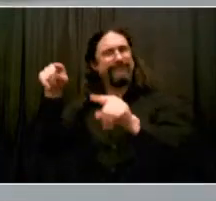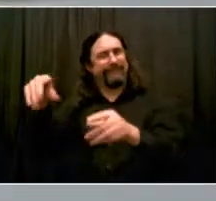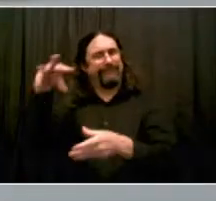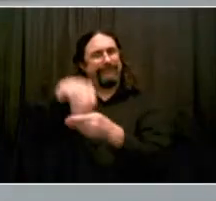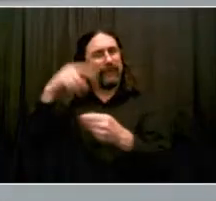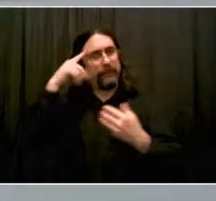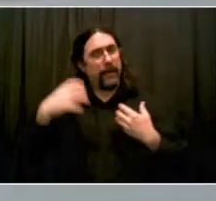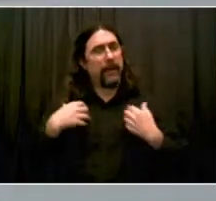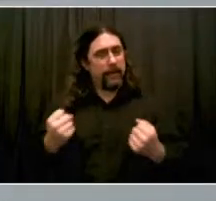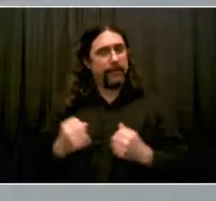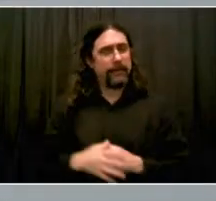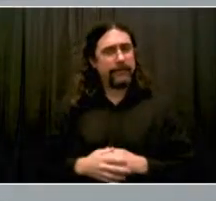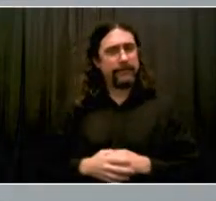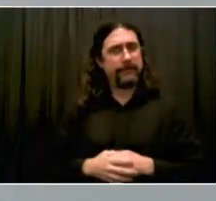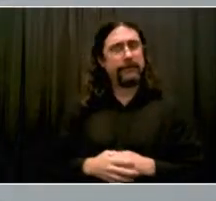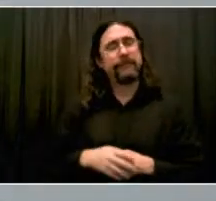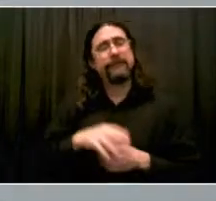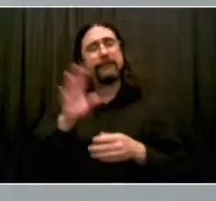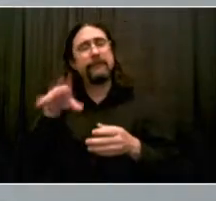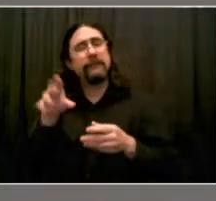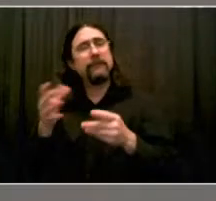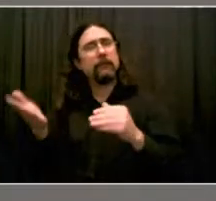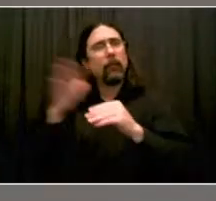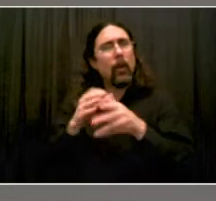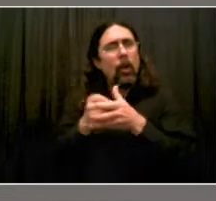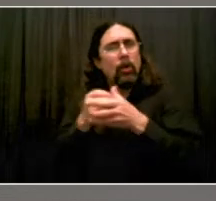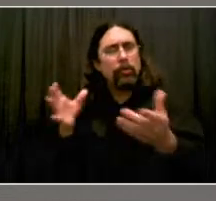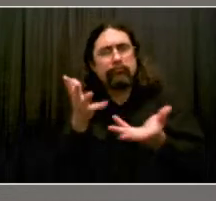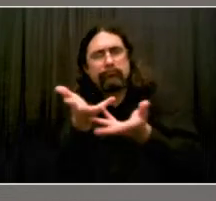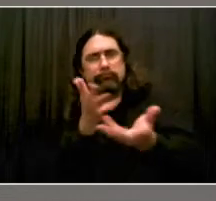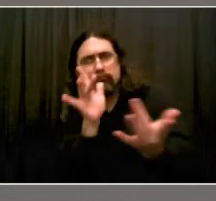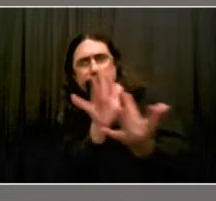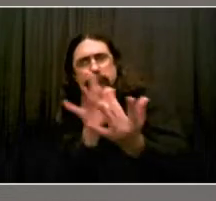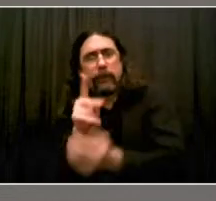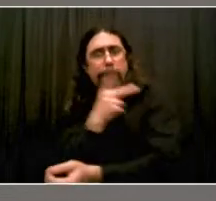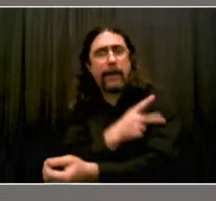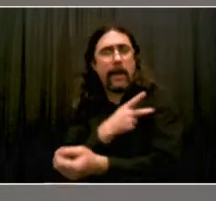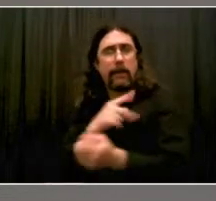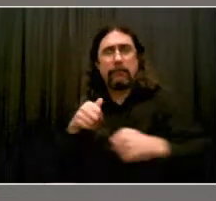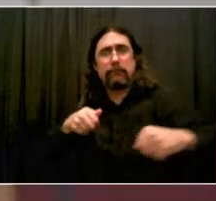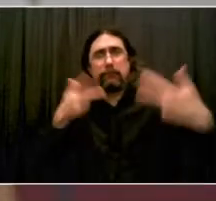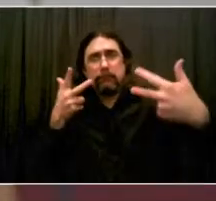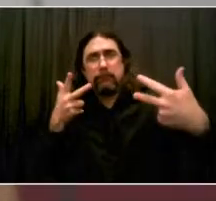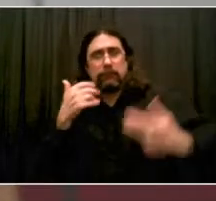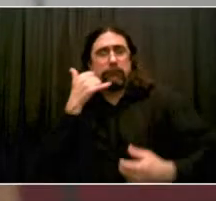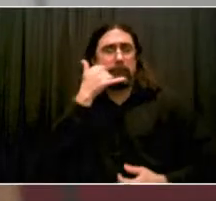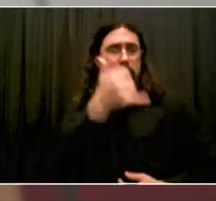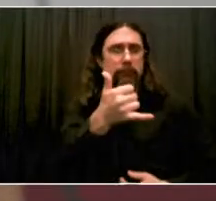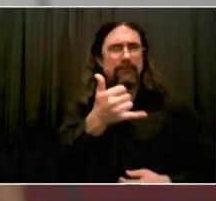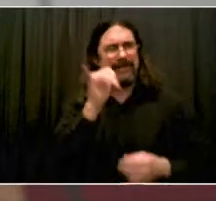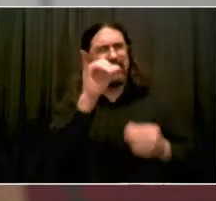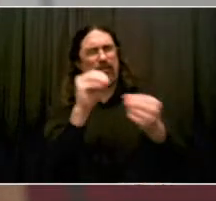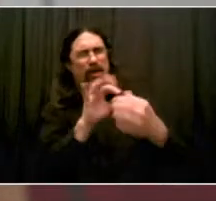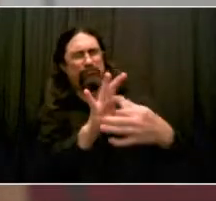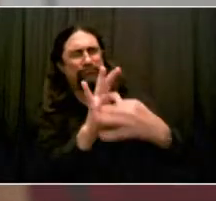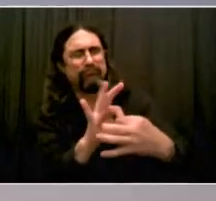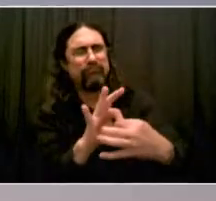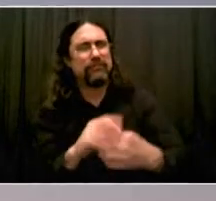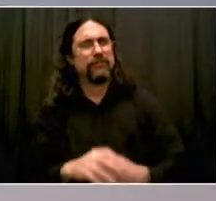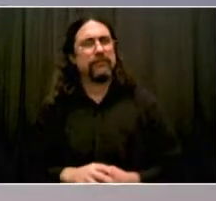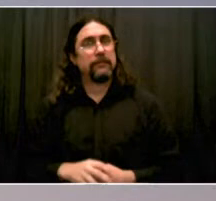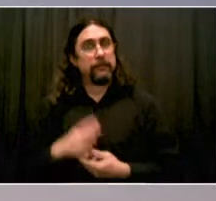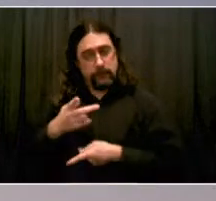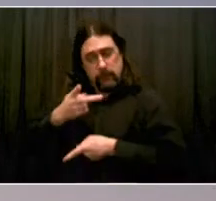of talking to the patients through the phone or through video, that increases the contact with them. Just like we take care of our